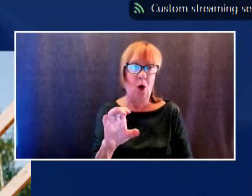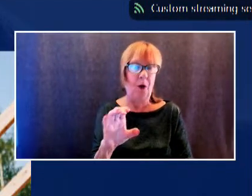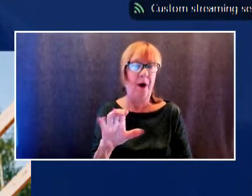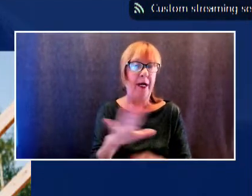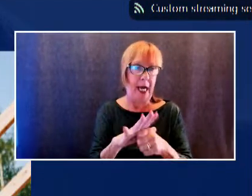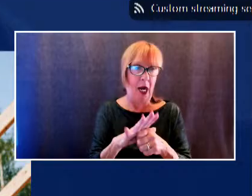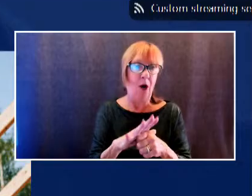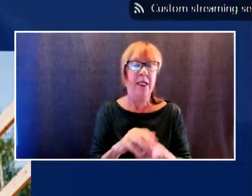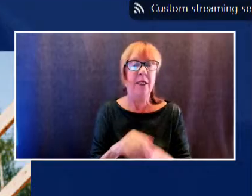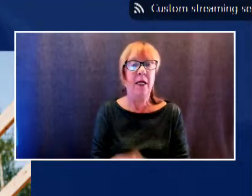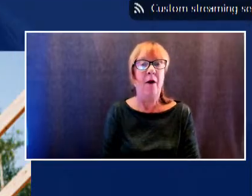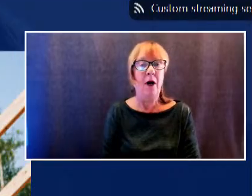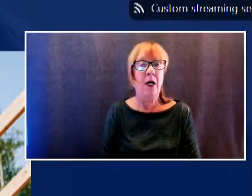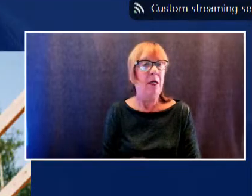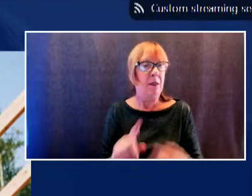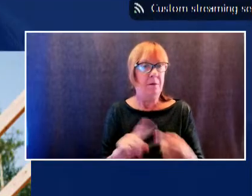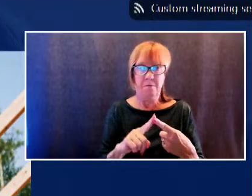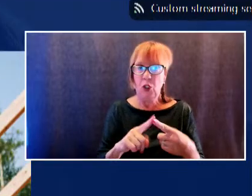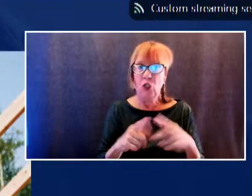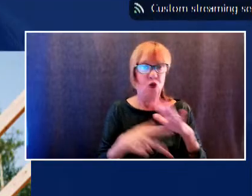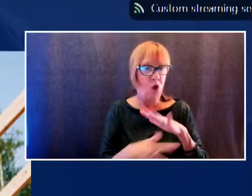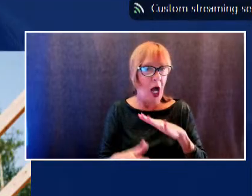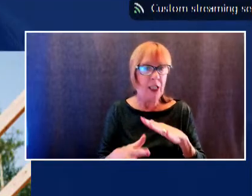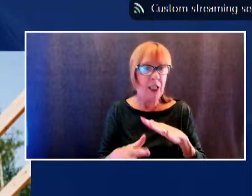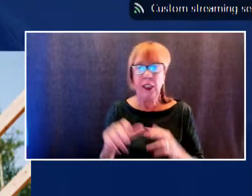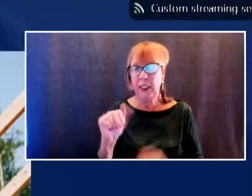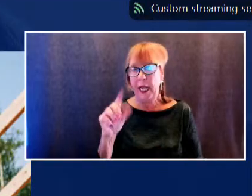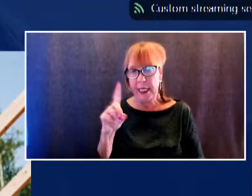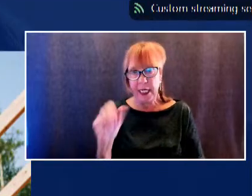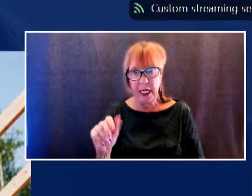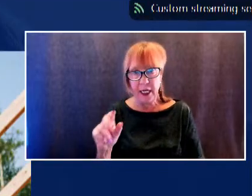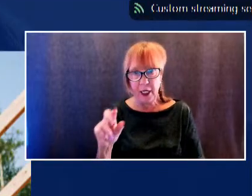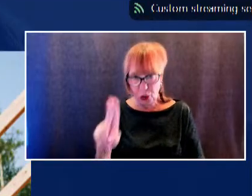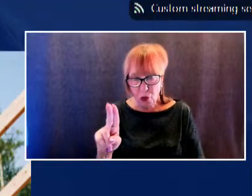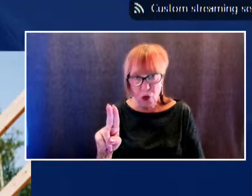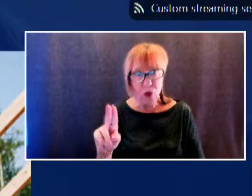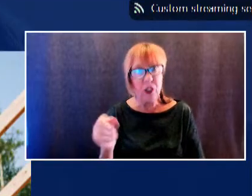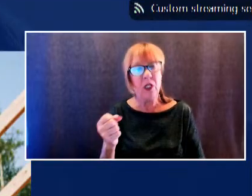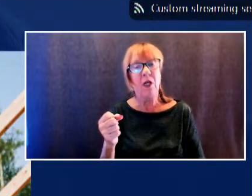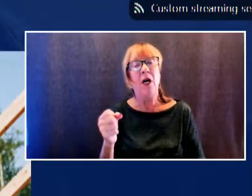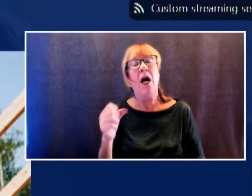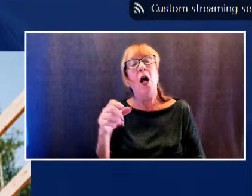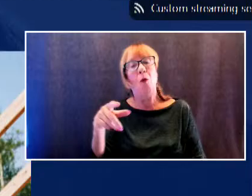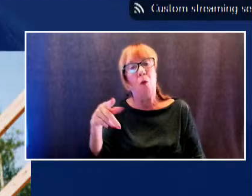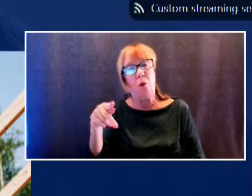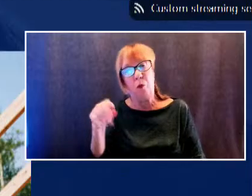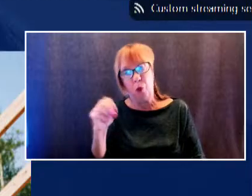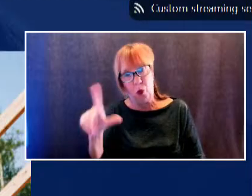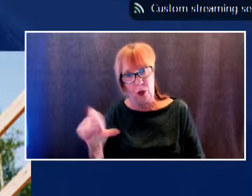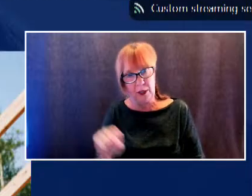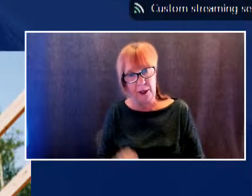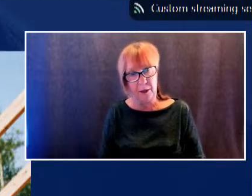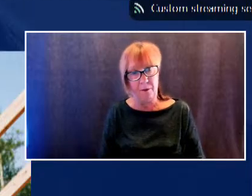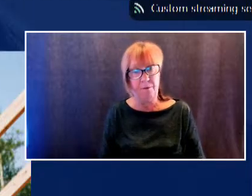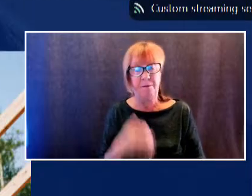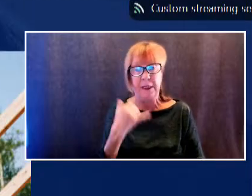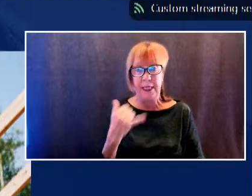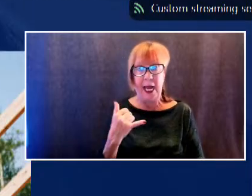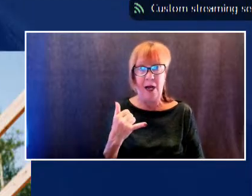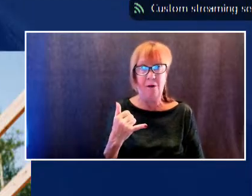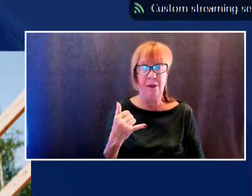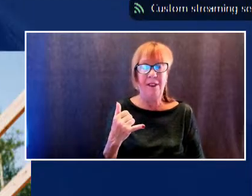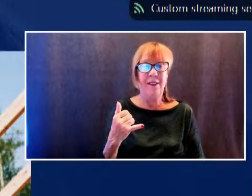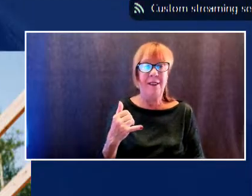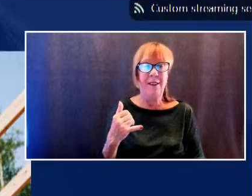accessory dwelling units, pools, or other accessory structures. Also, for a standalone ADU, which is where a